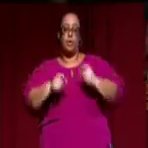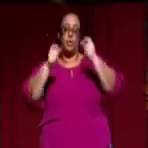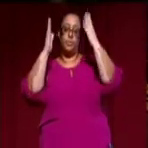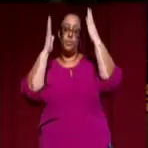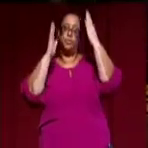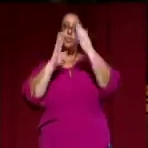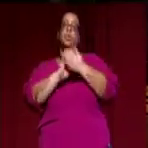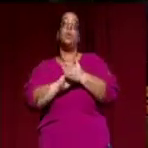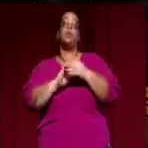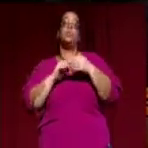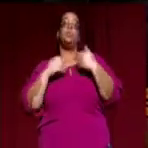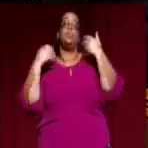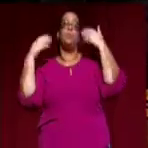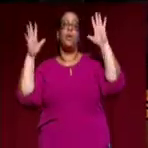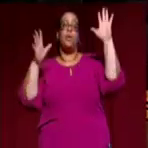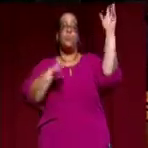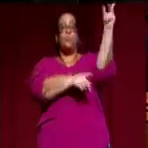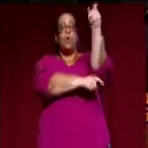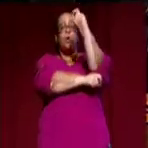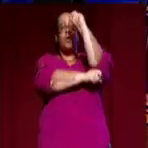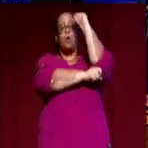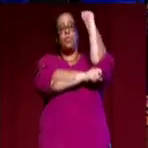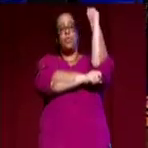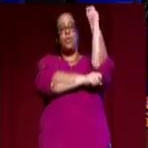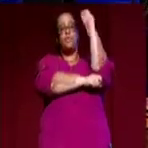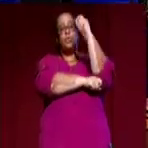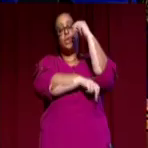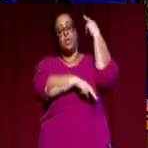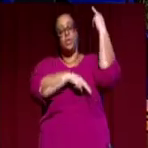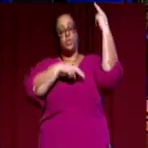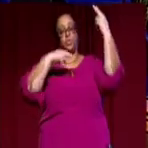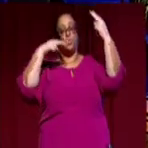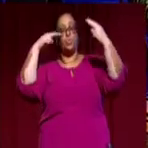Hallelujah. You have won. You have won.